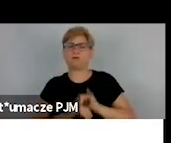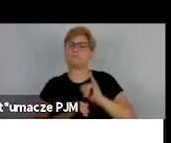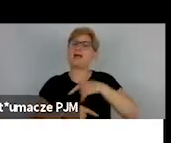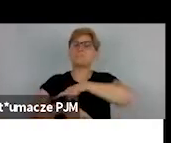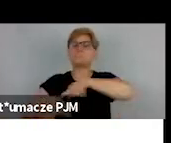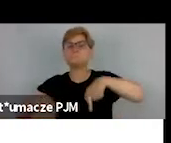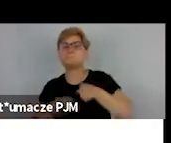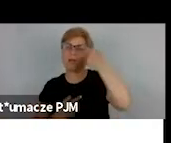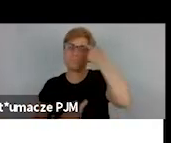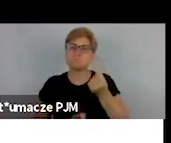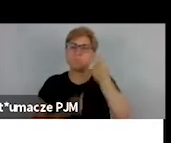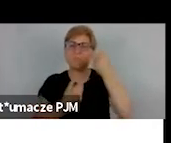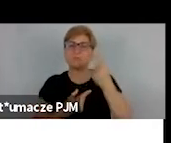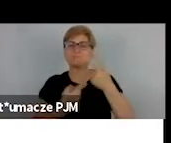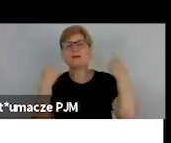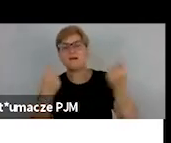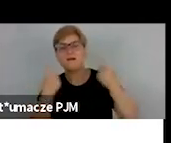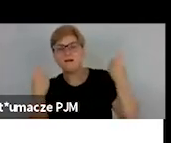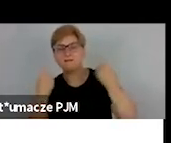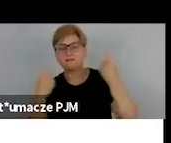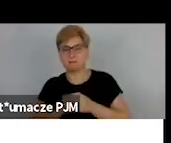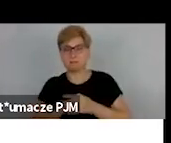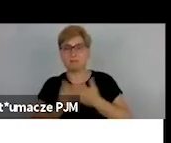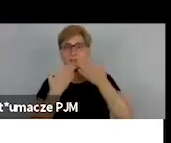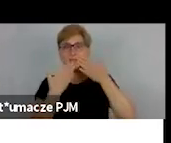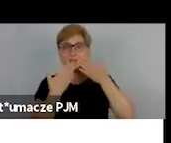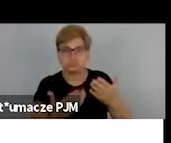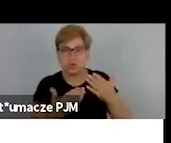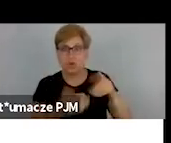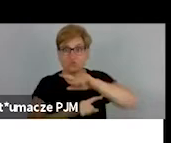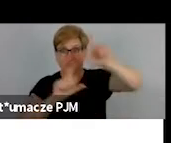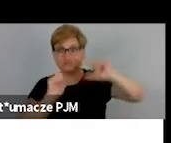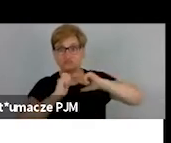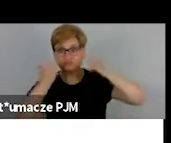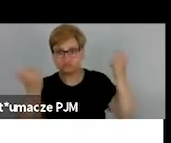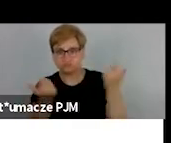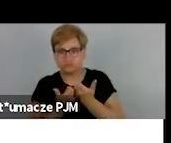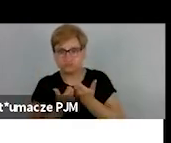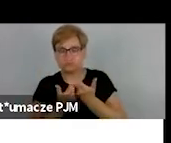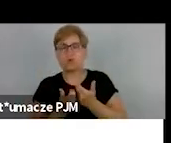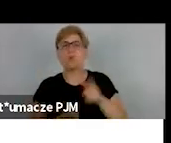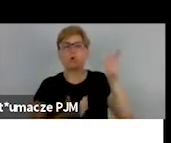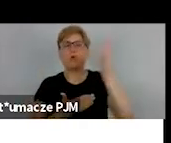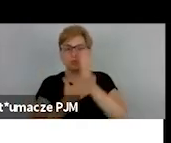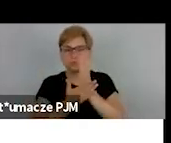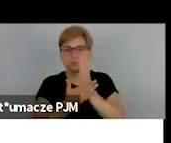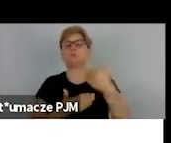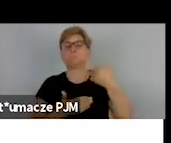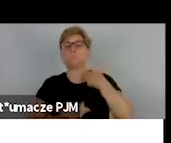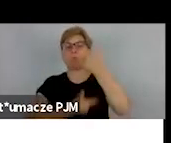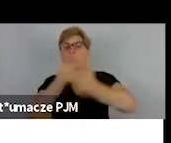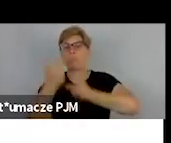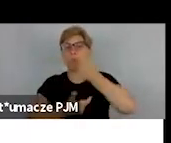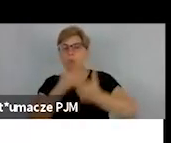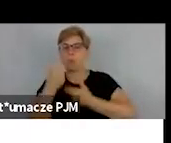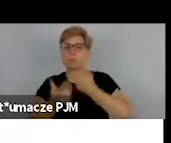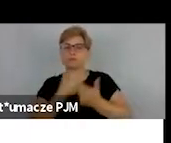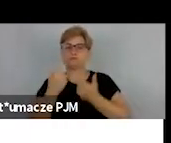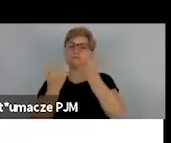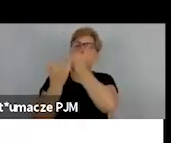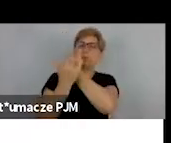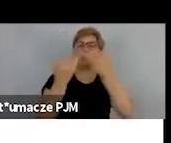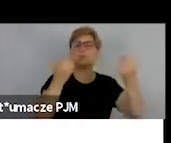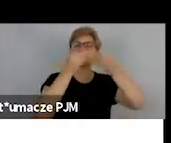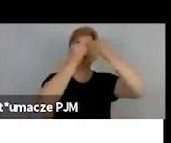And we developed a series of easy to use community tools. So fact sheets that were translated in all 9 of South